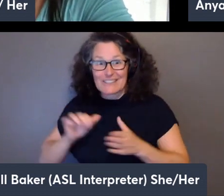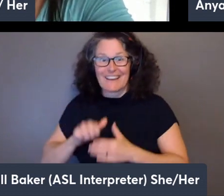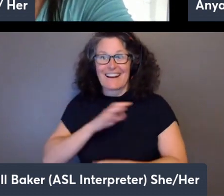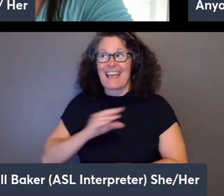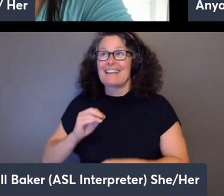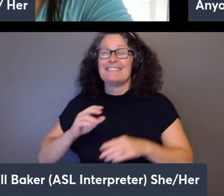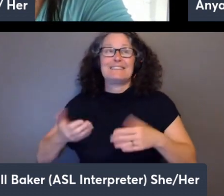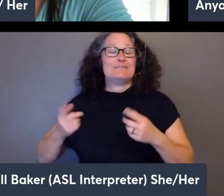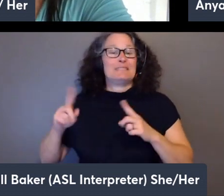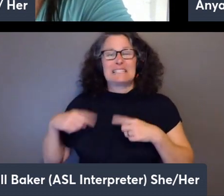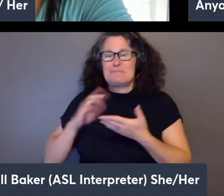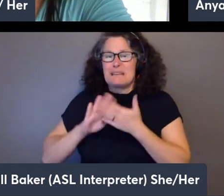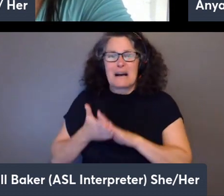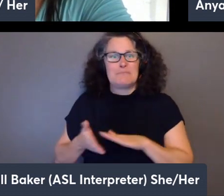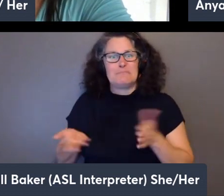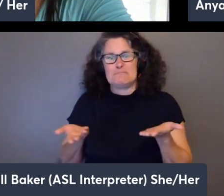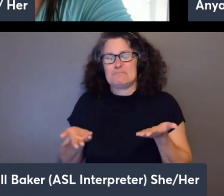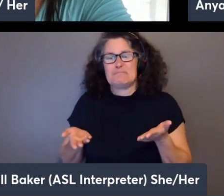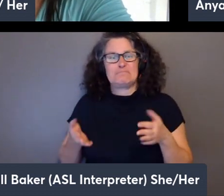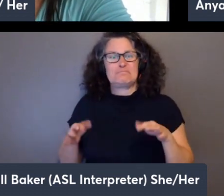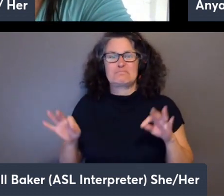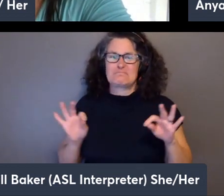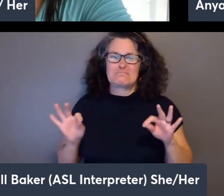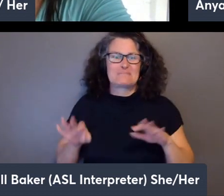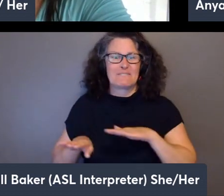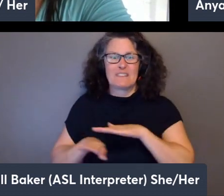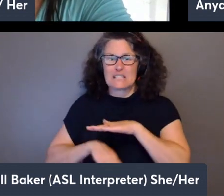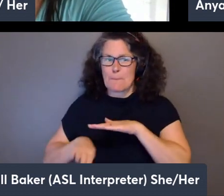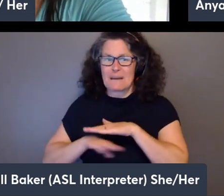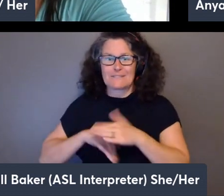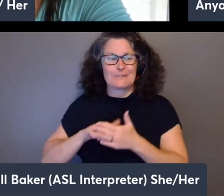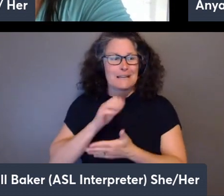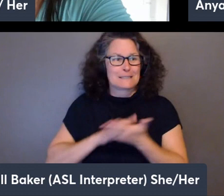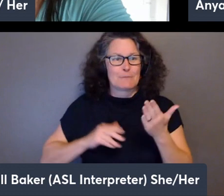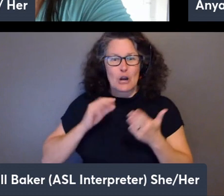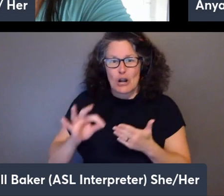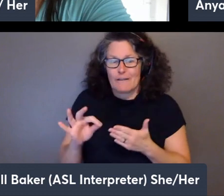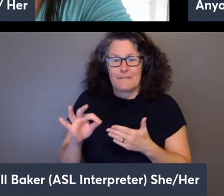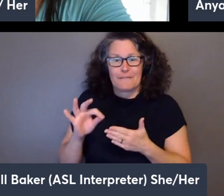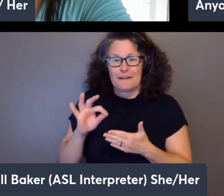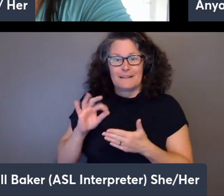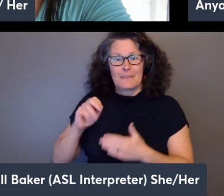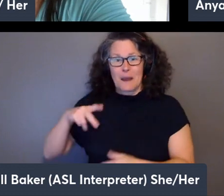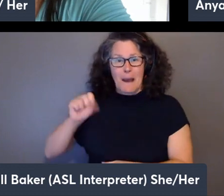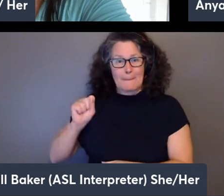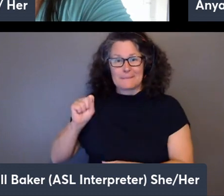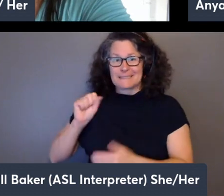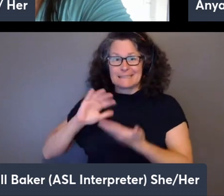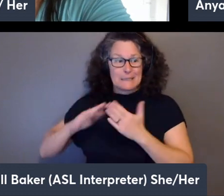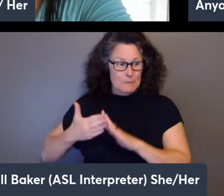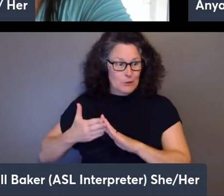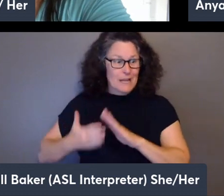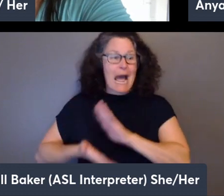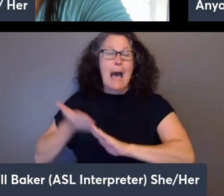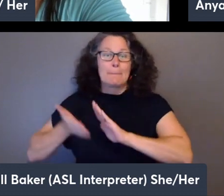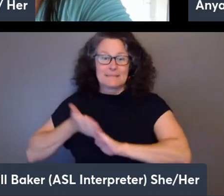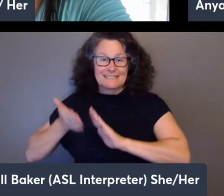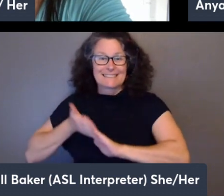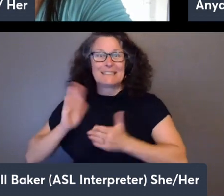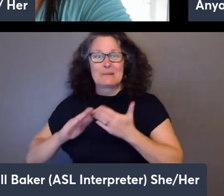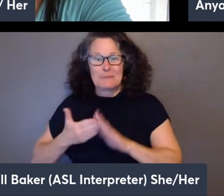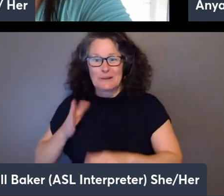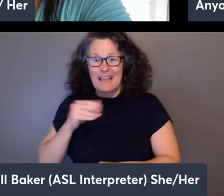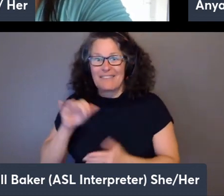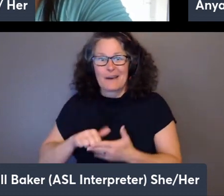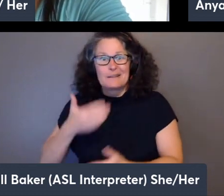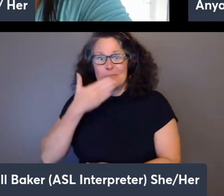fundamental since then, and in part of the DevOps community, and it enables not just that, it enables a lot of best